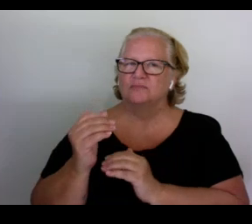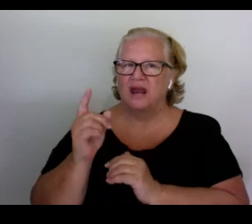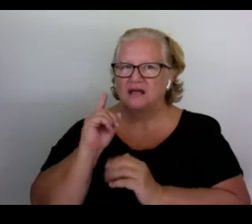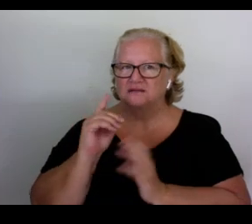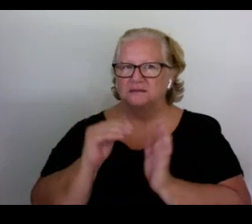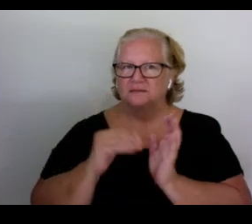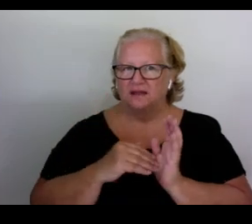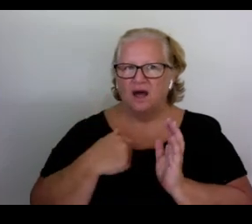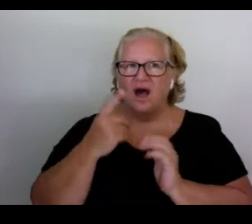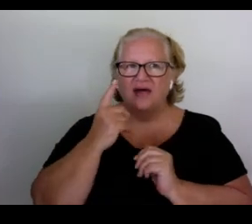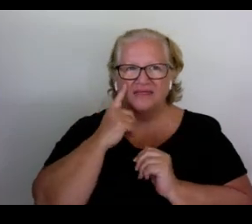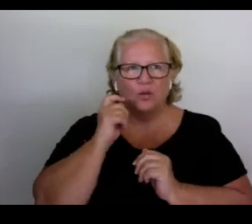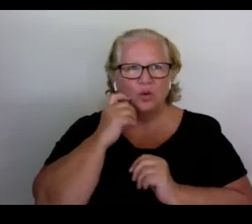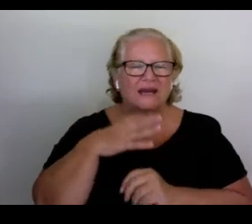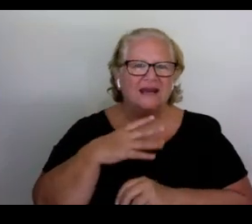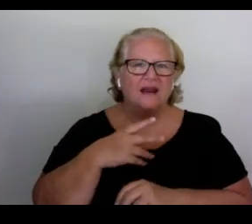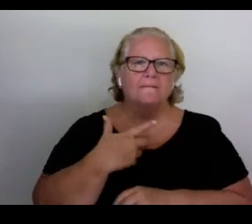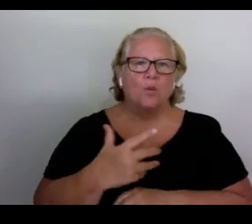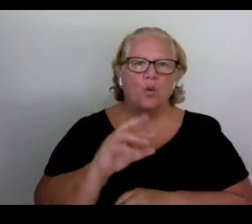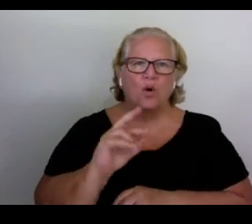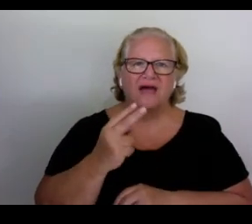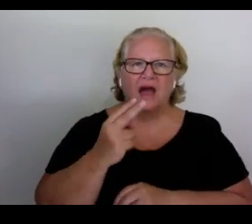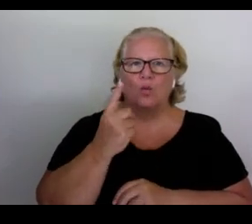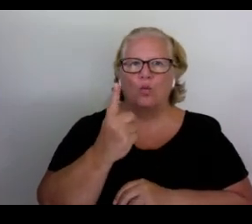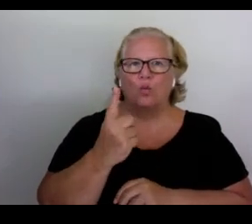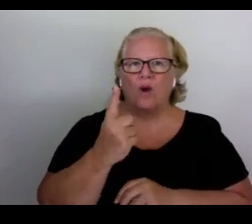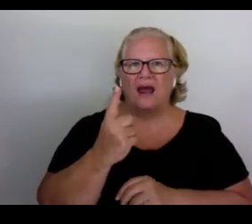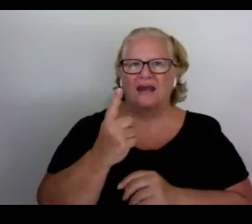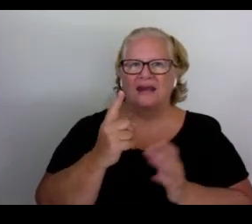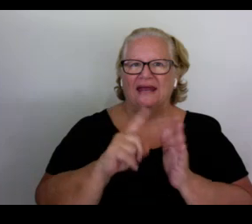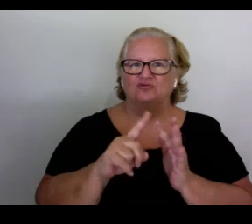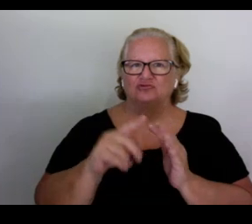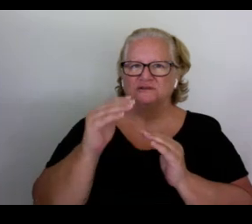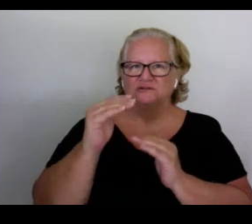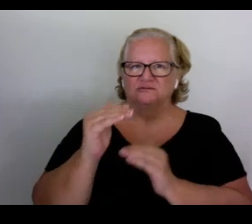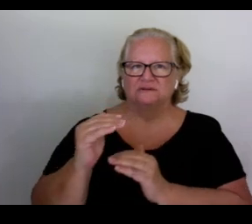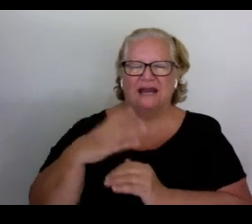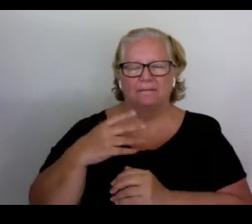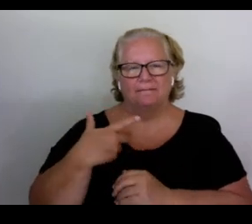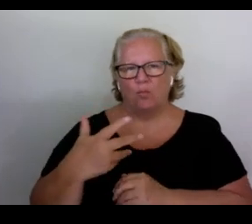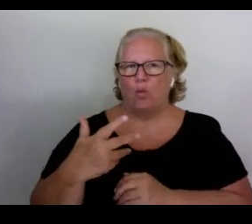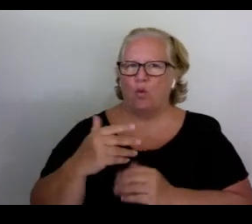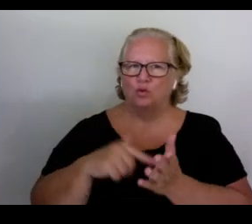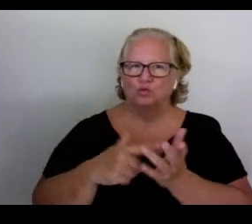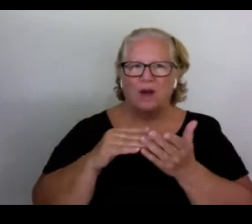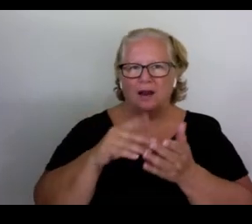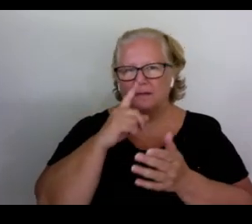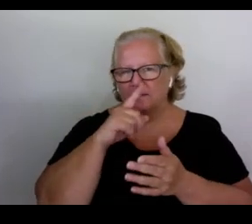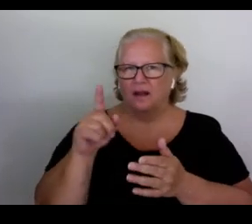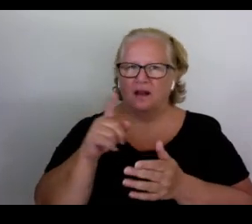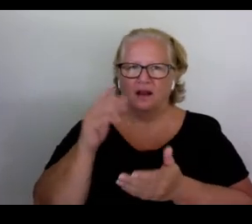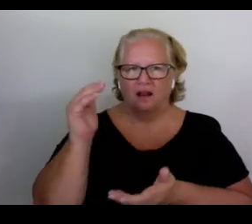I think it's going to require more than one interest rate drop to help people out of a lot of the